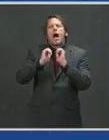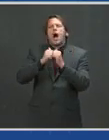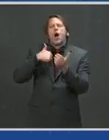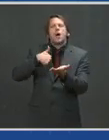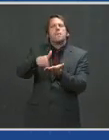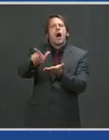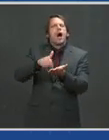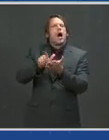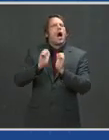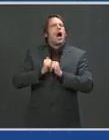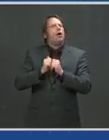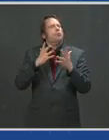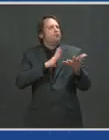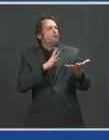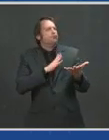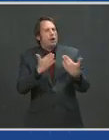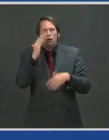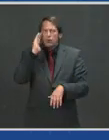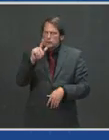explain.